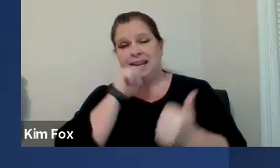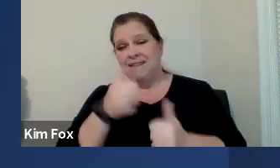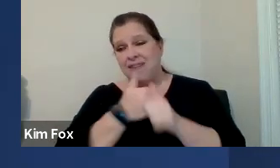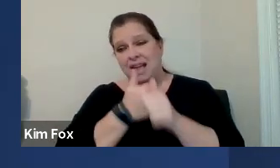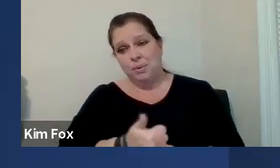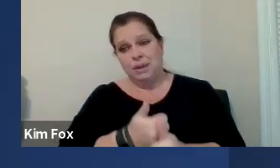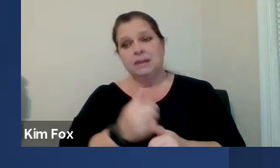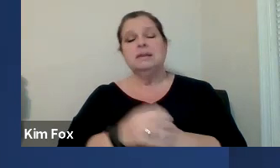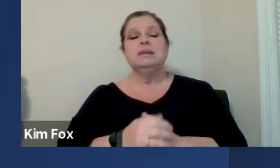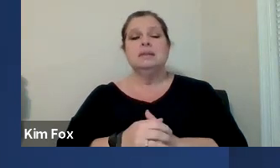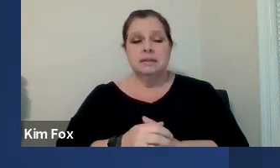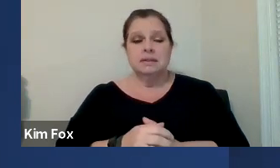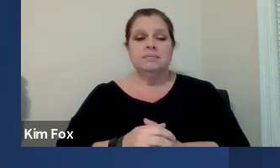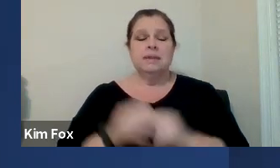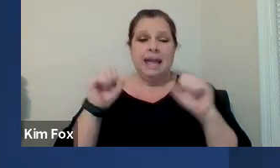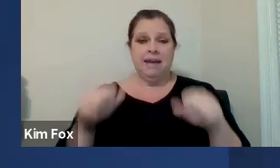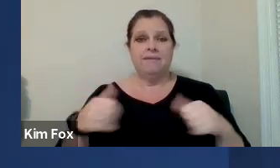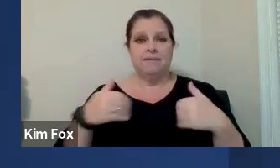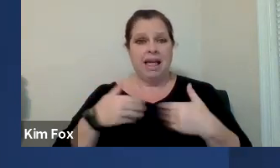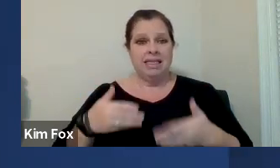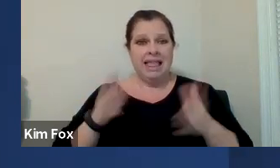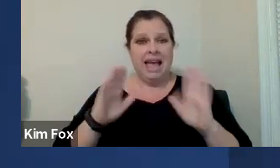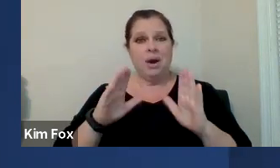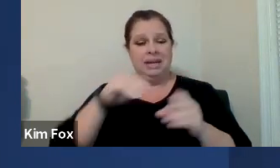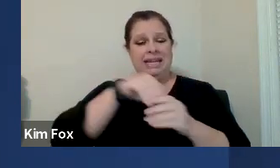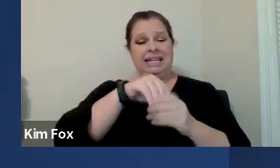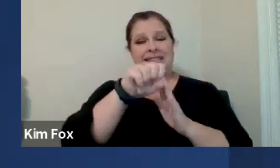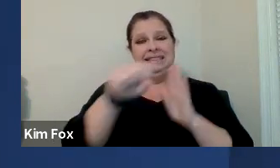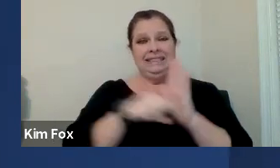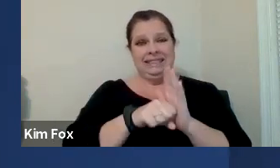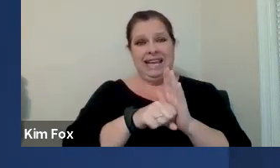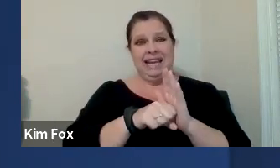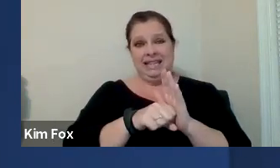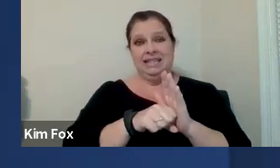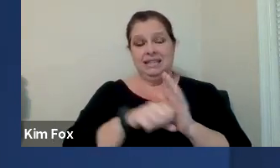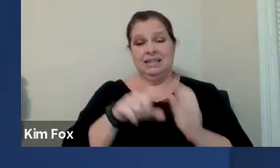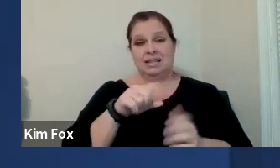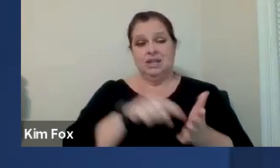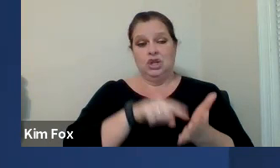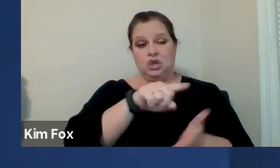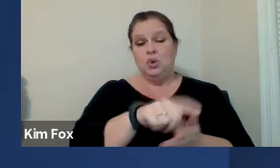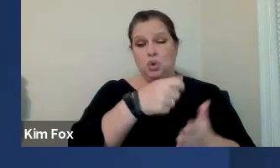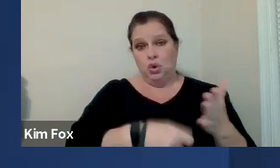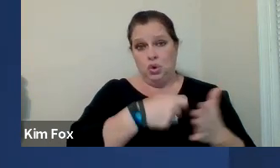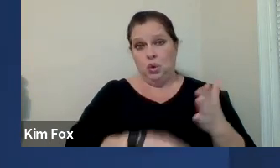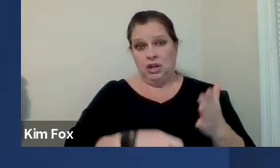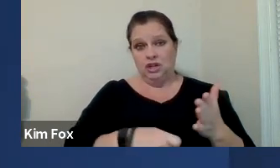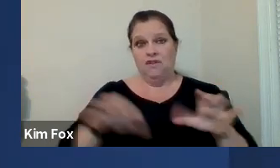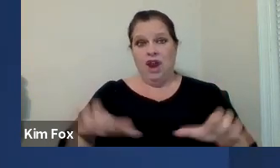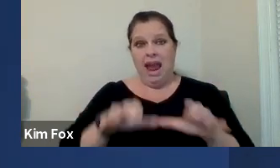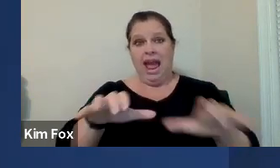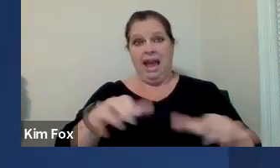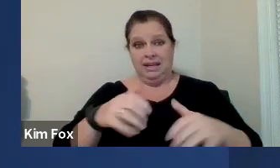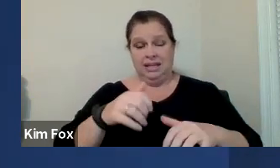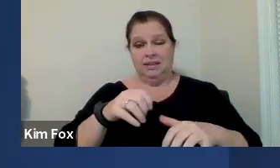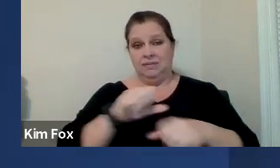come online with allowing in-state tuition for dependents of active duty military.